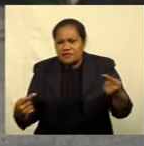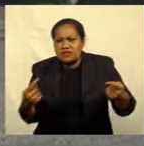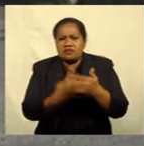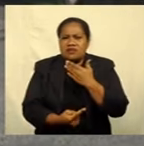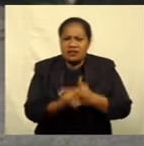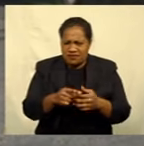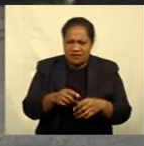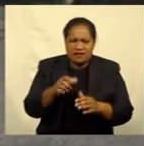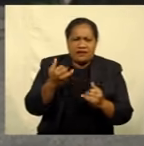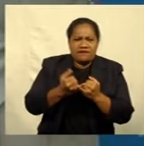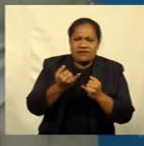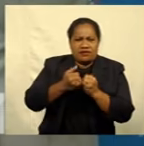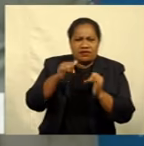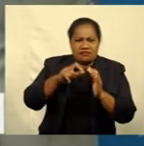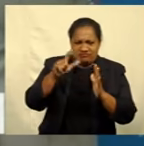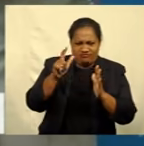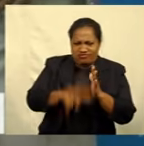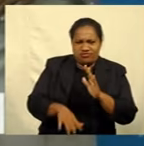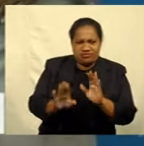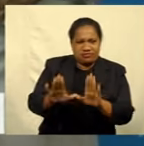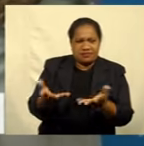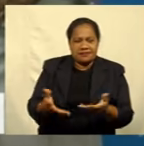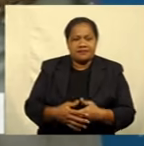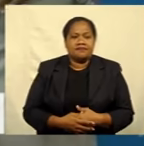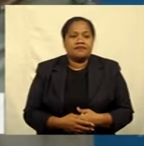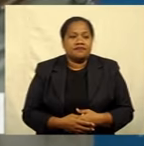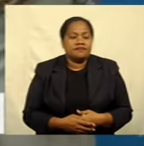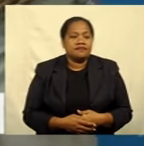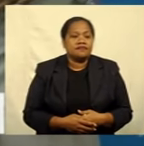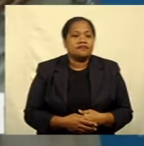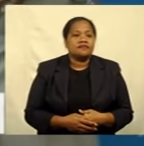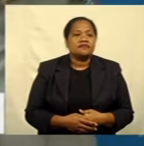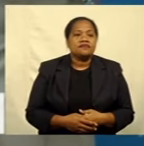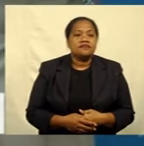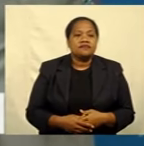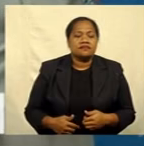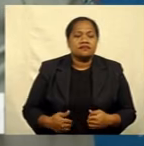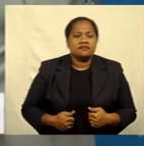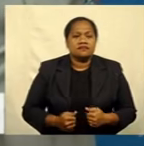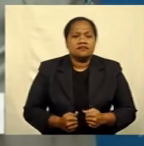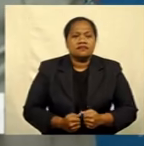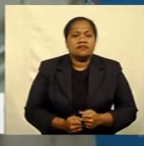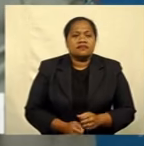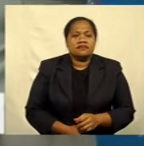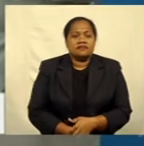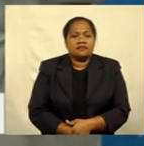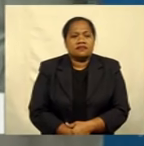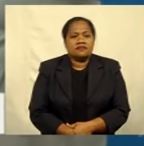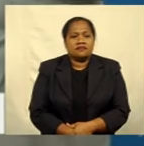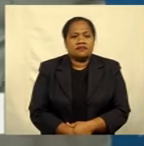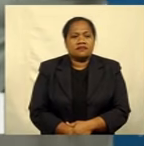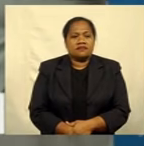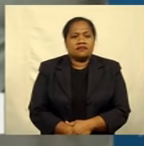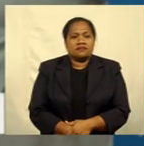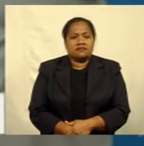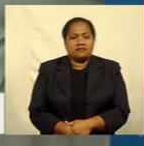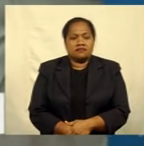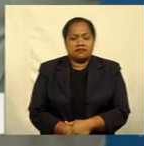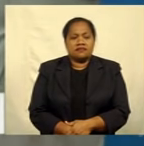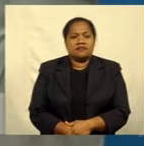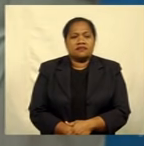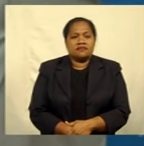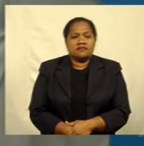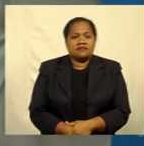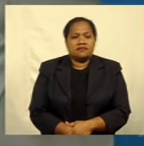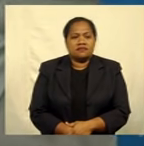it very disheartening that some people, including the media organizations, have sought to undermine this obvious and essential step